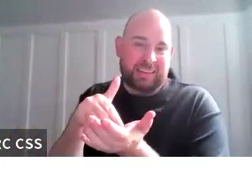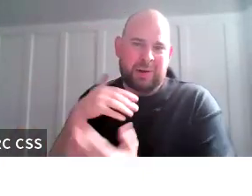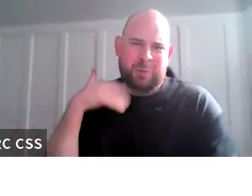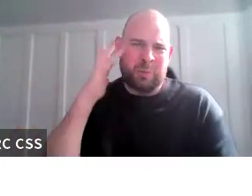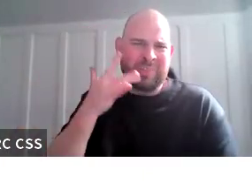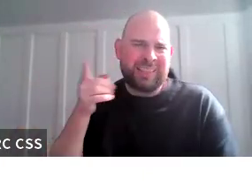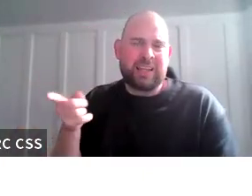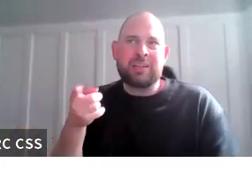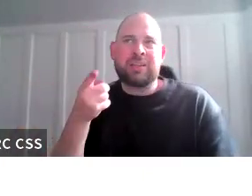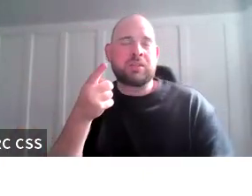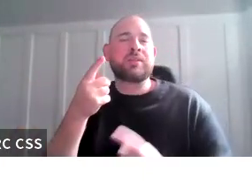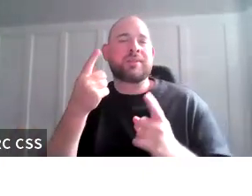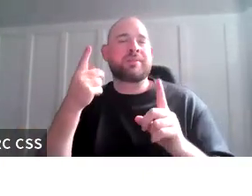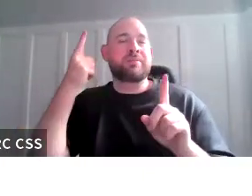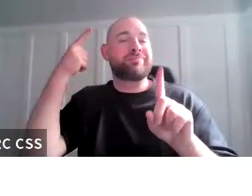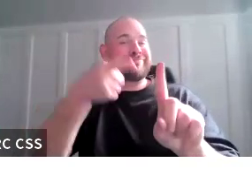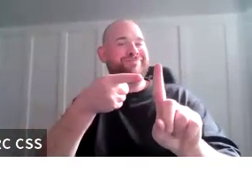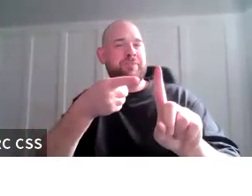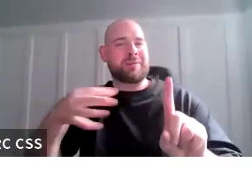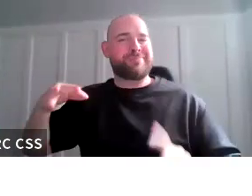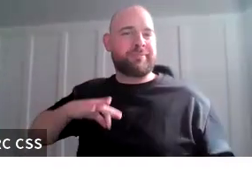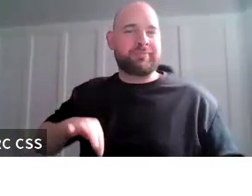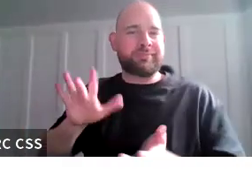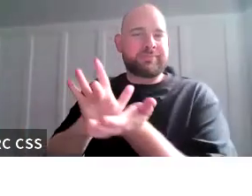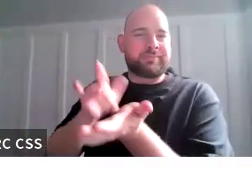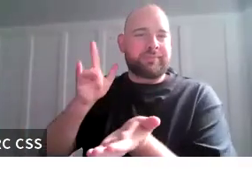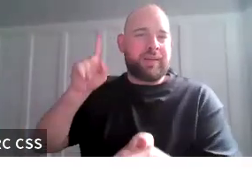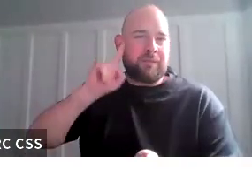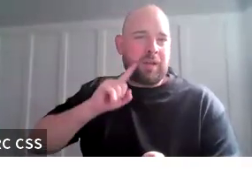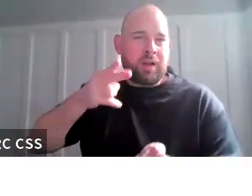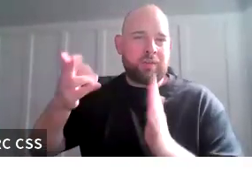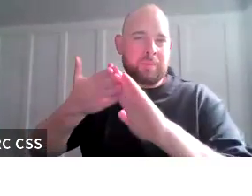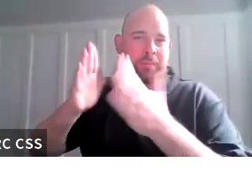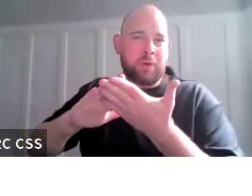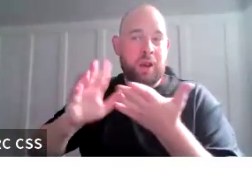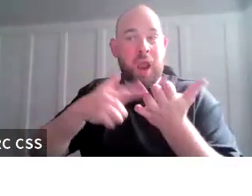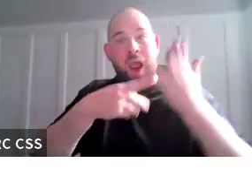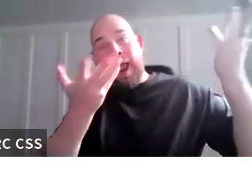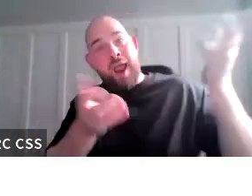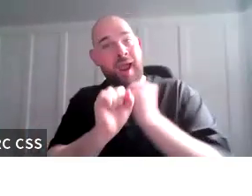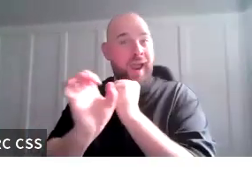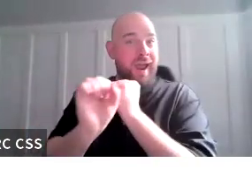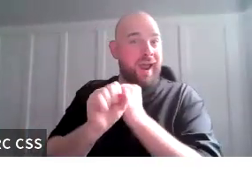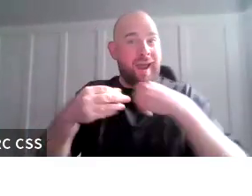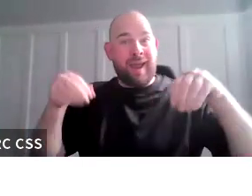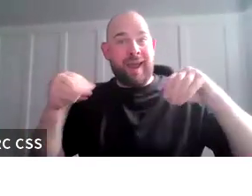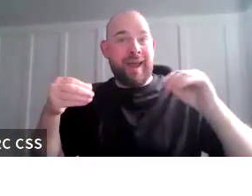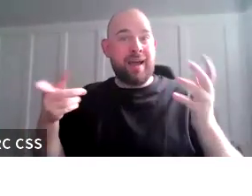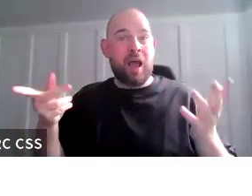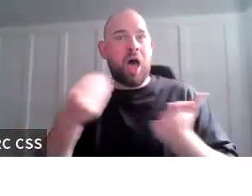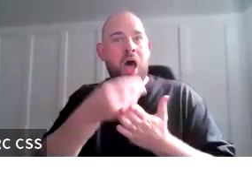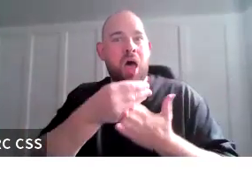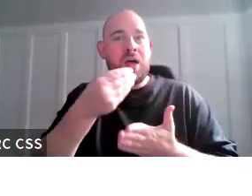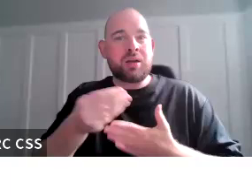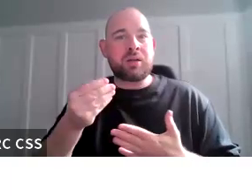I would rather choose those Apple Pro vision glasses, those VR glasses, than buy